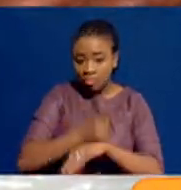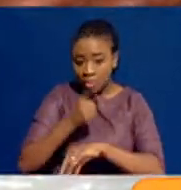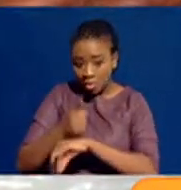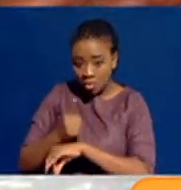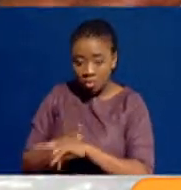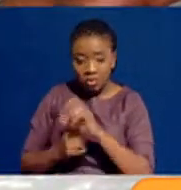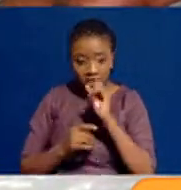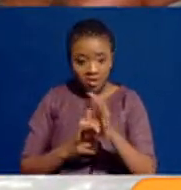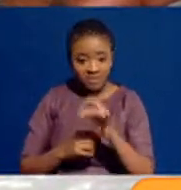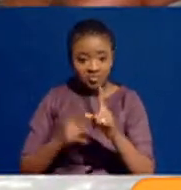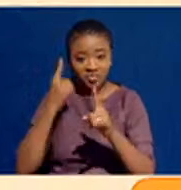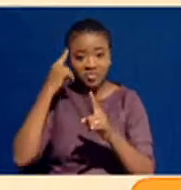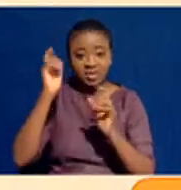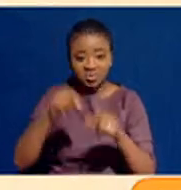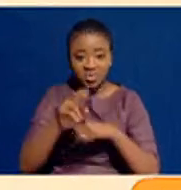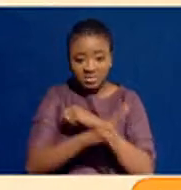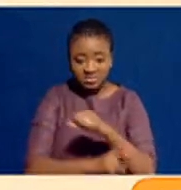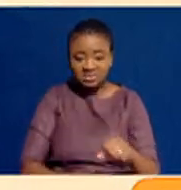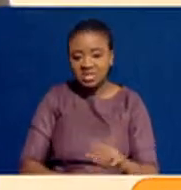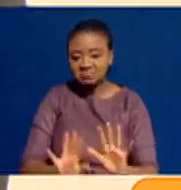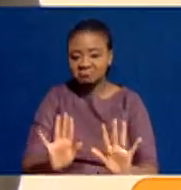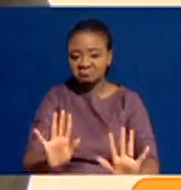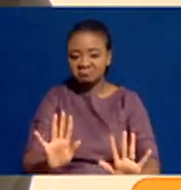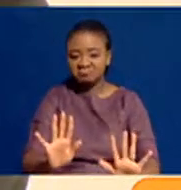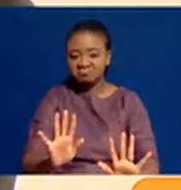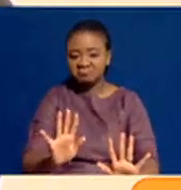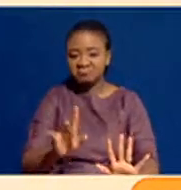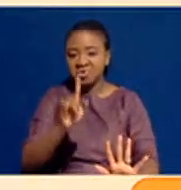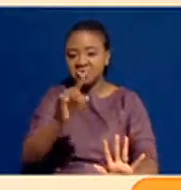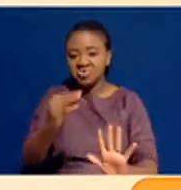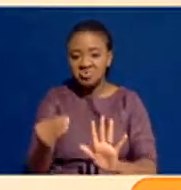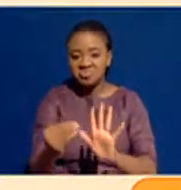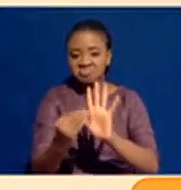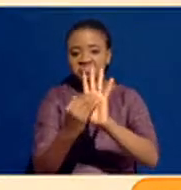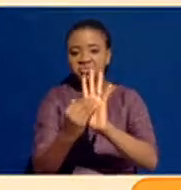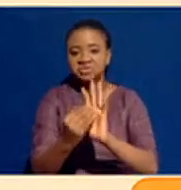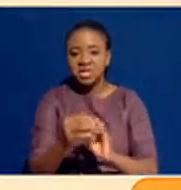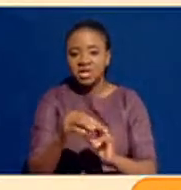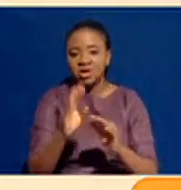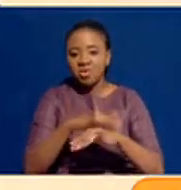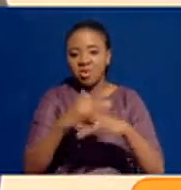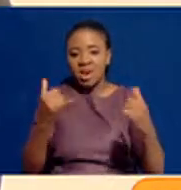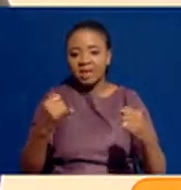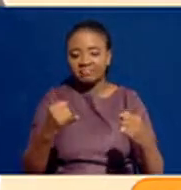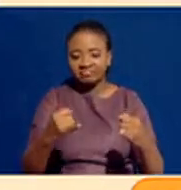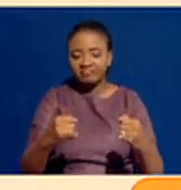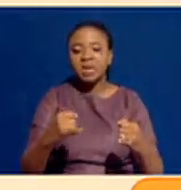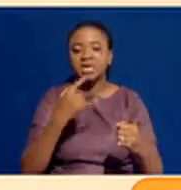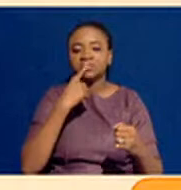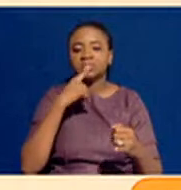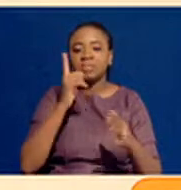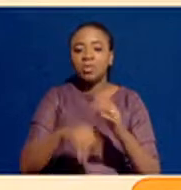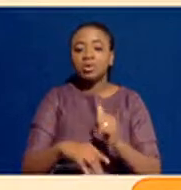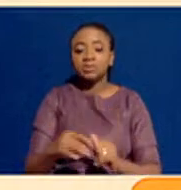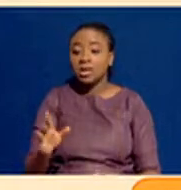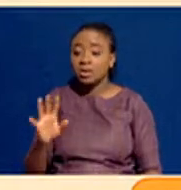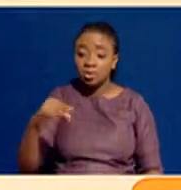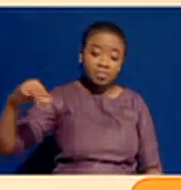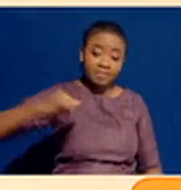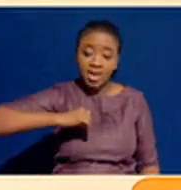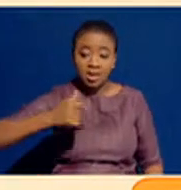will not be business as usual. When you put exams online and say, at a fee, I can give